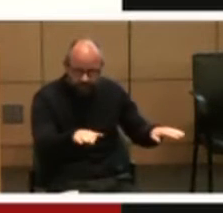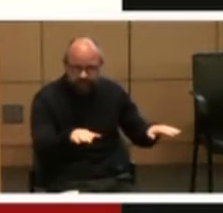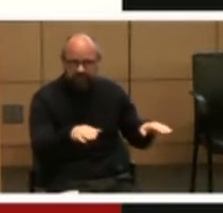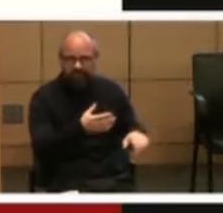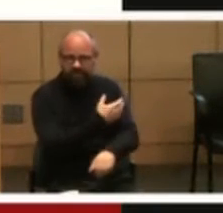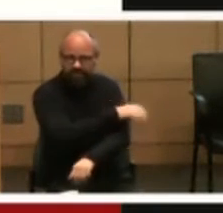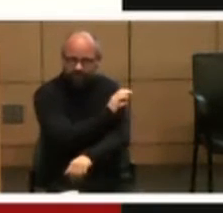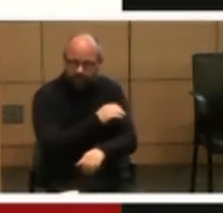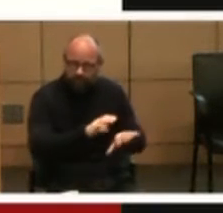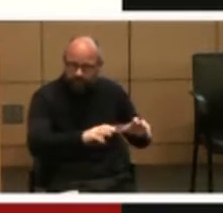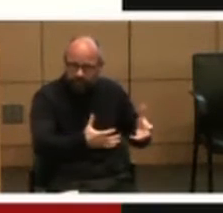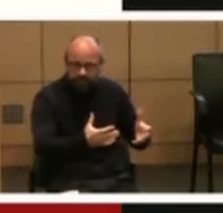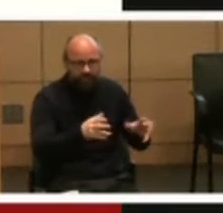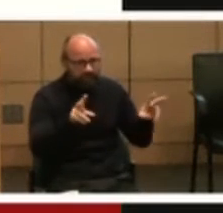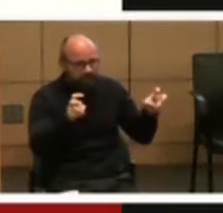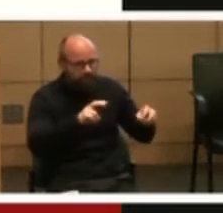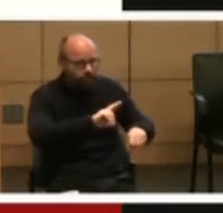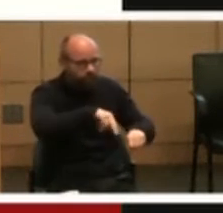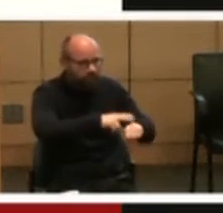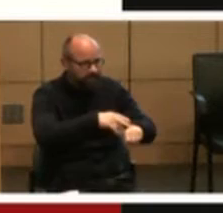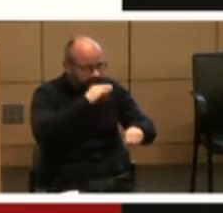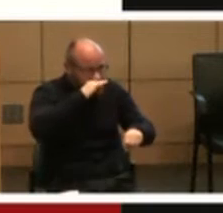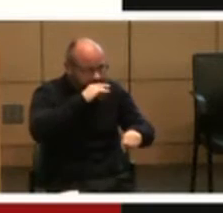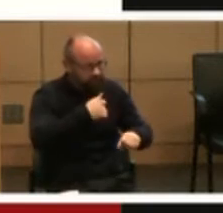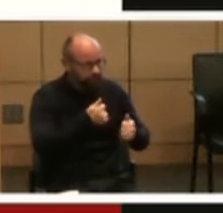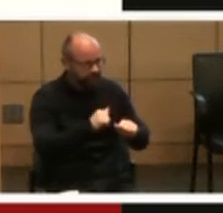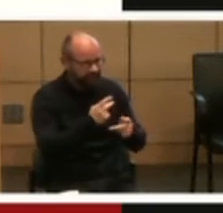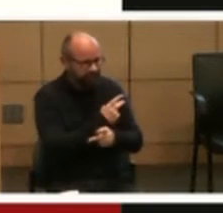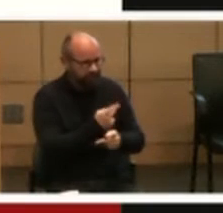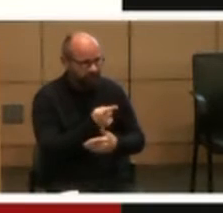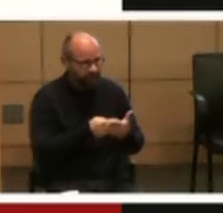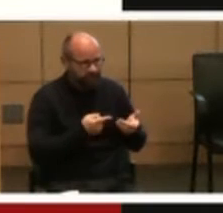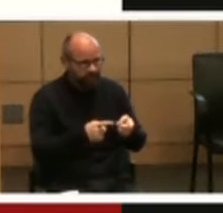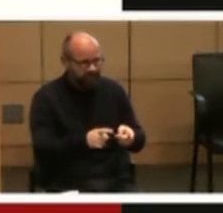and trying to figure out what's going on with their heads.